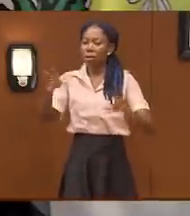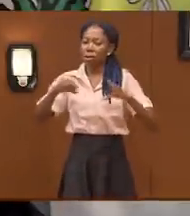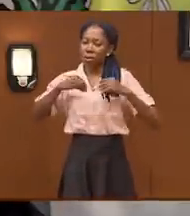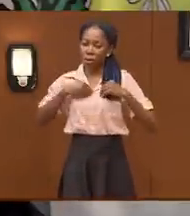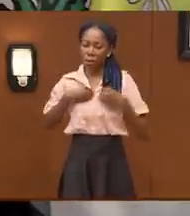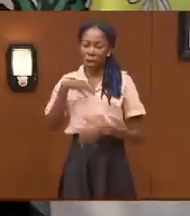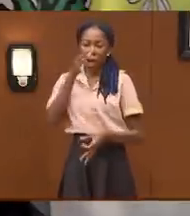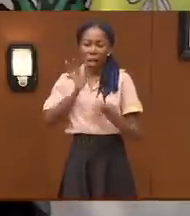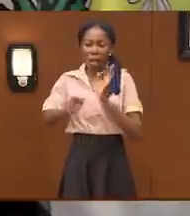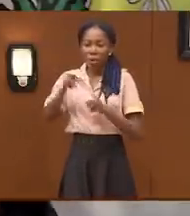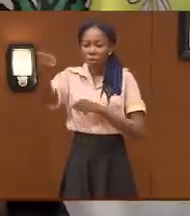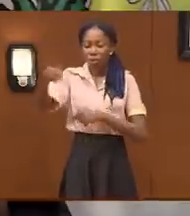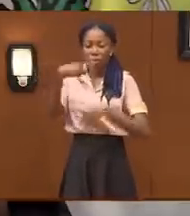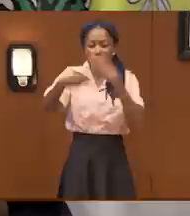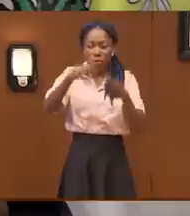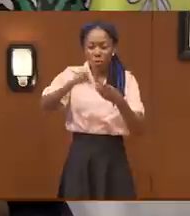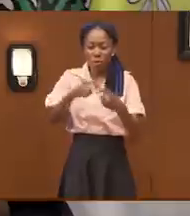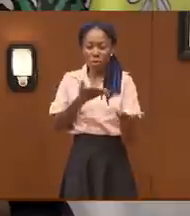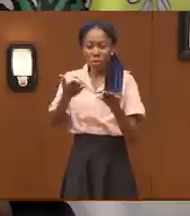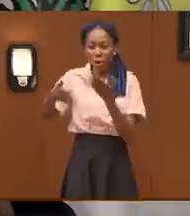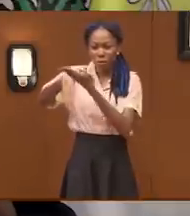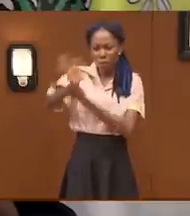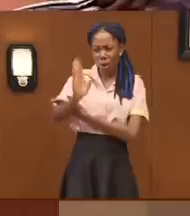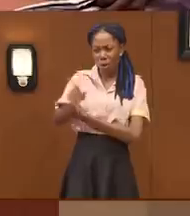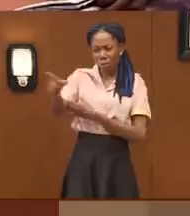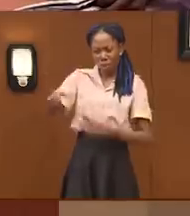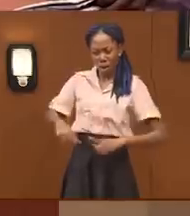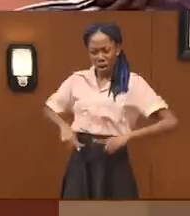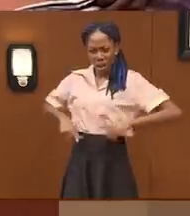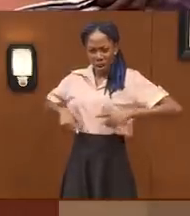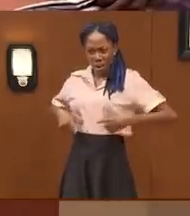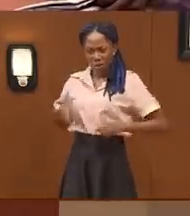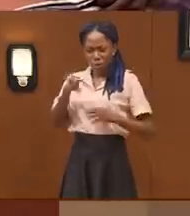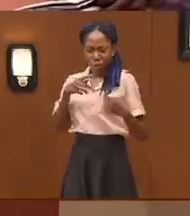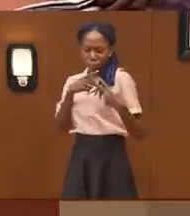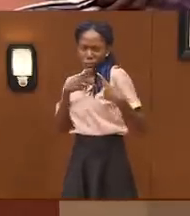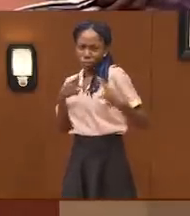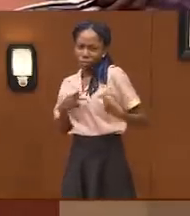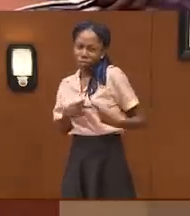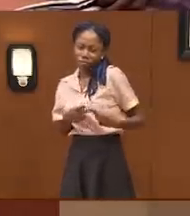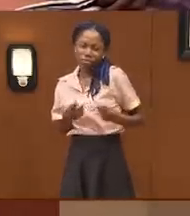Christianity is about the way you relate with the next person, your heart.